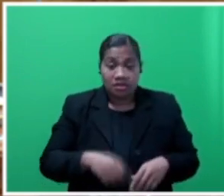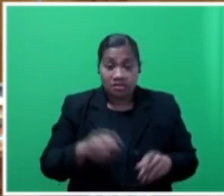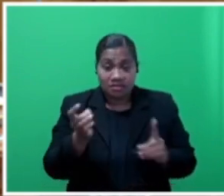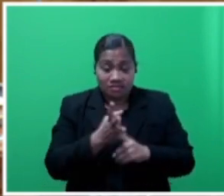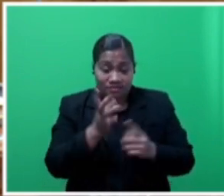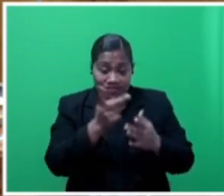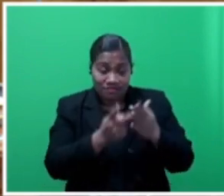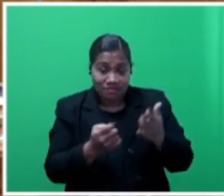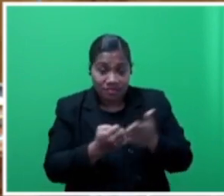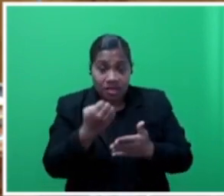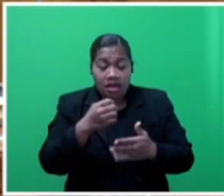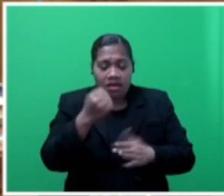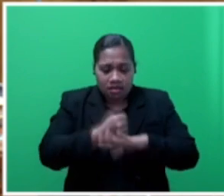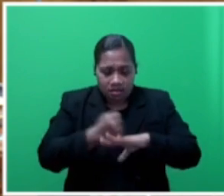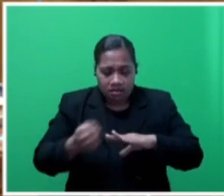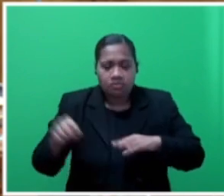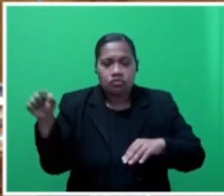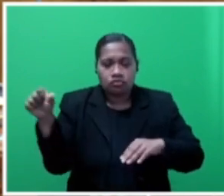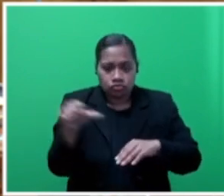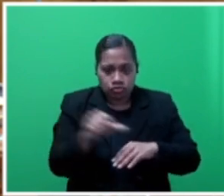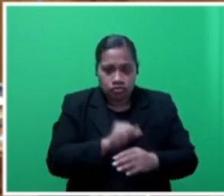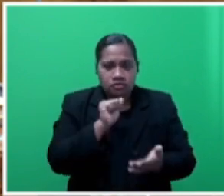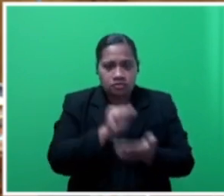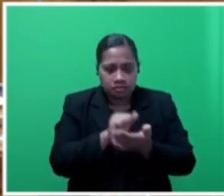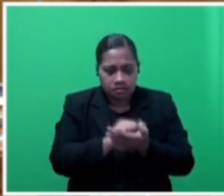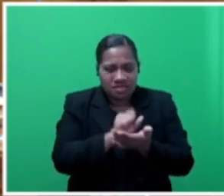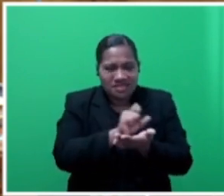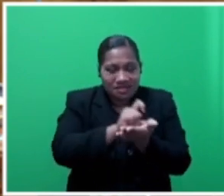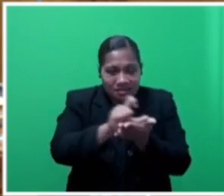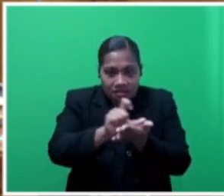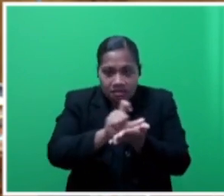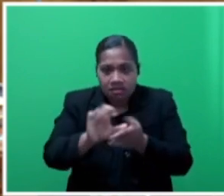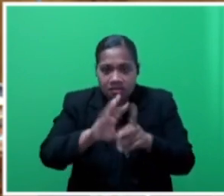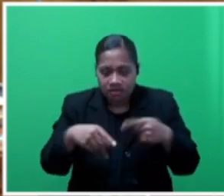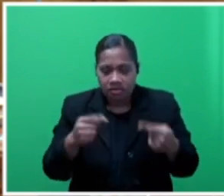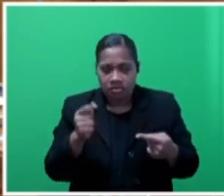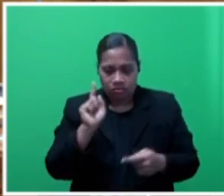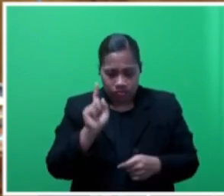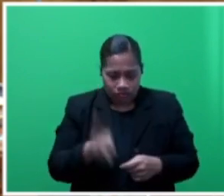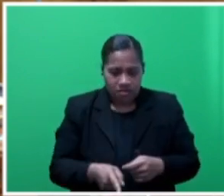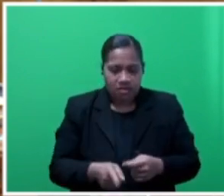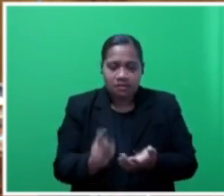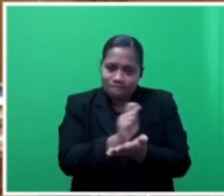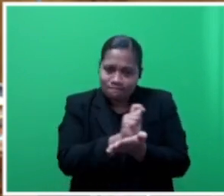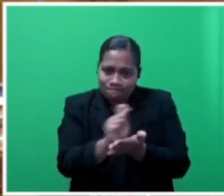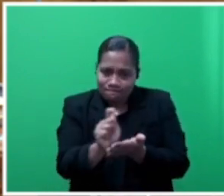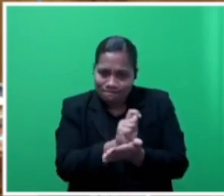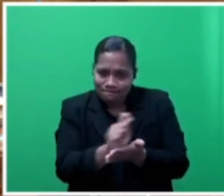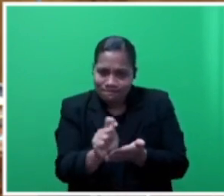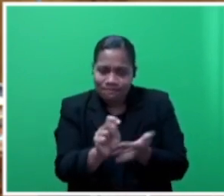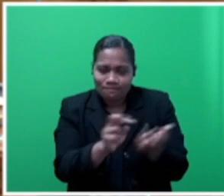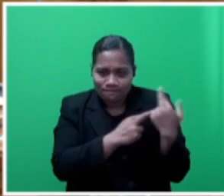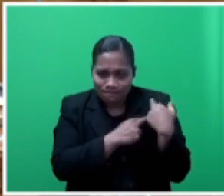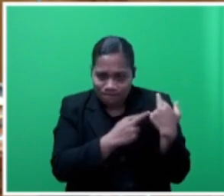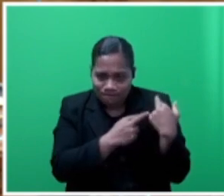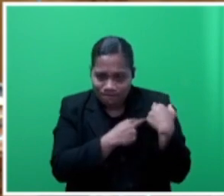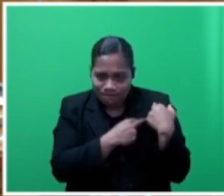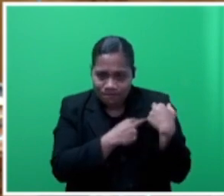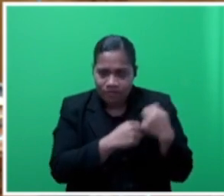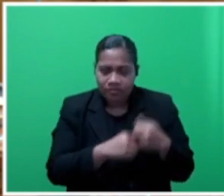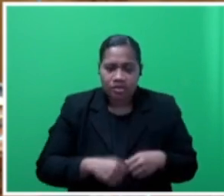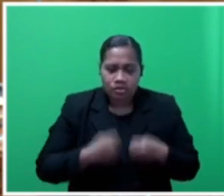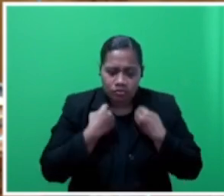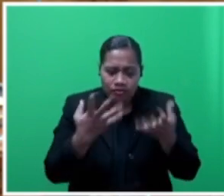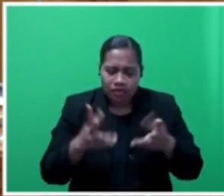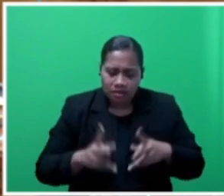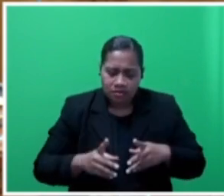exercise clarity, that is the objectivity, transparency, credibility, and reliability to provide direction to